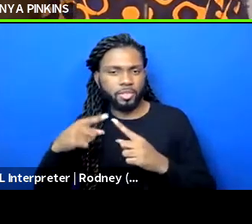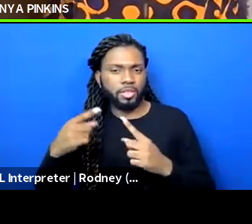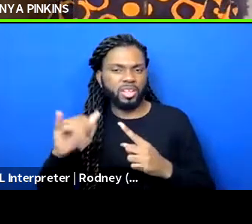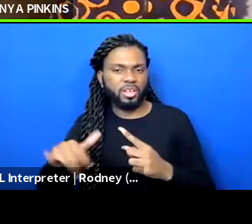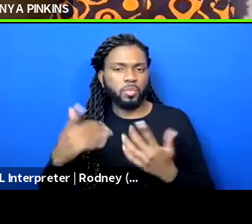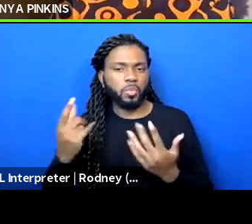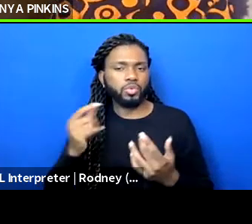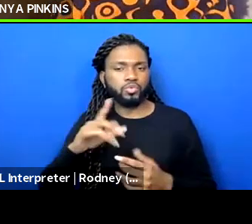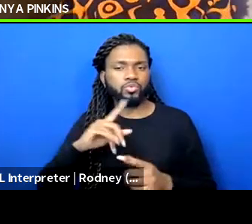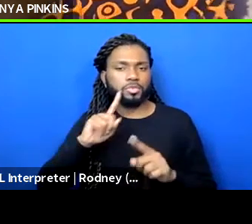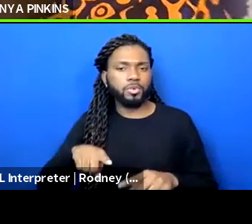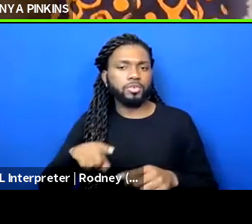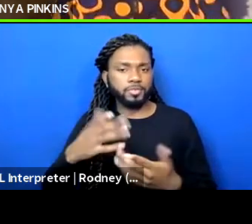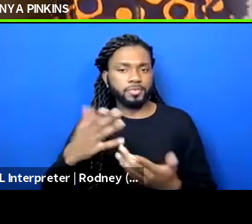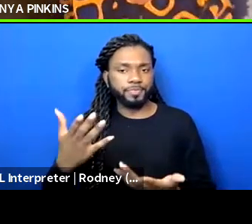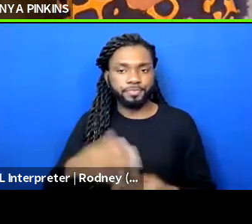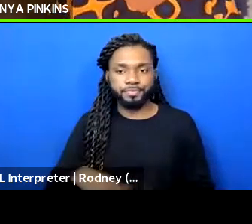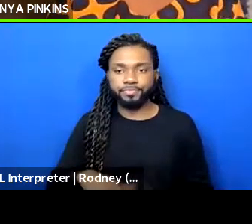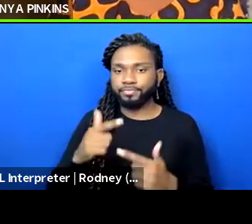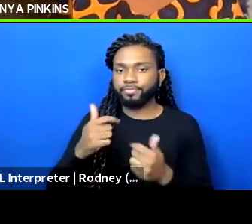that?